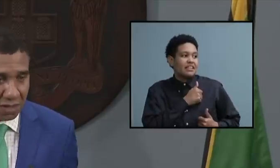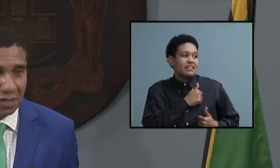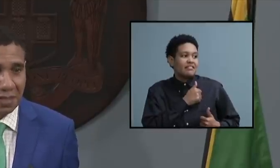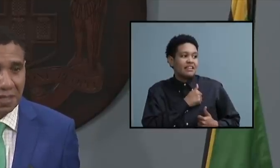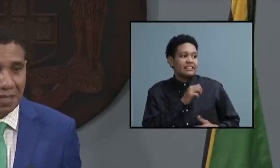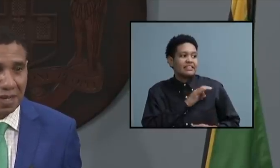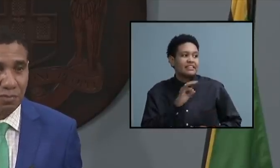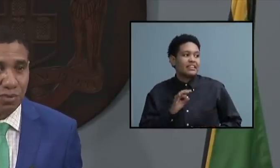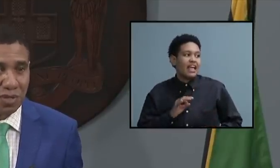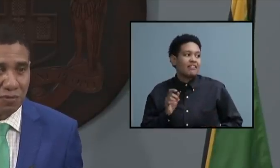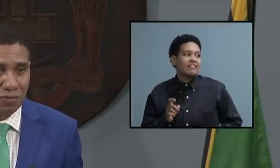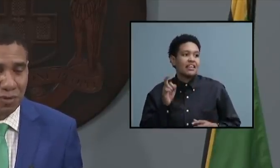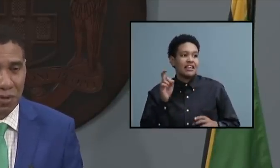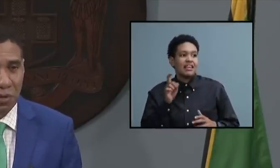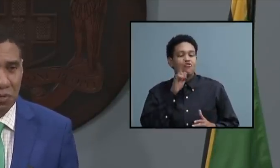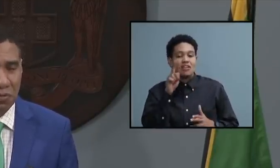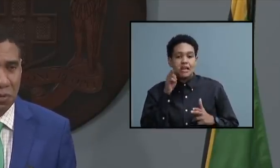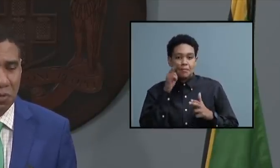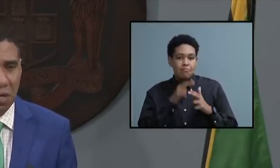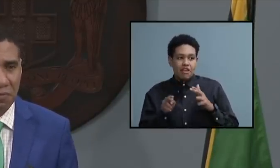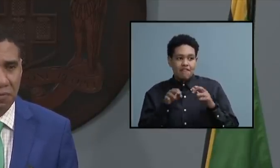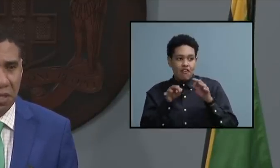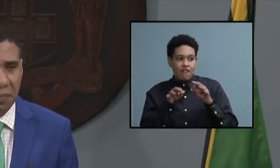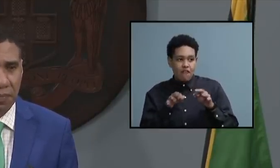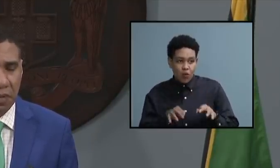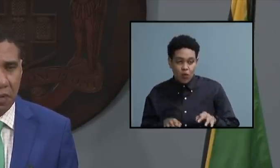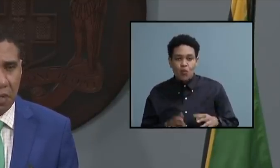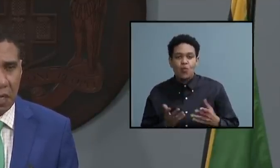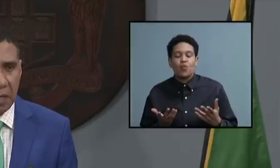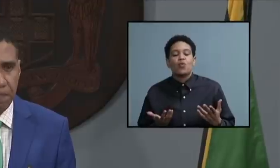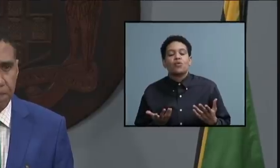very brief overview of the